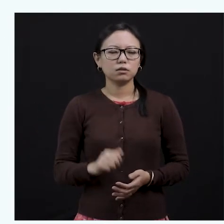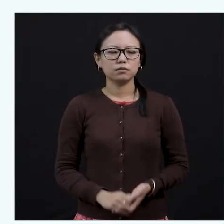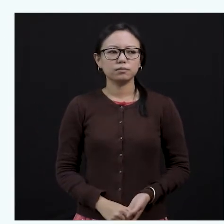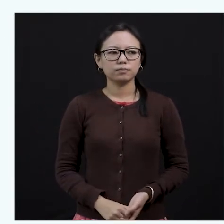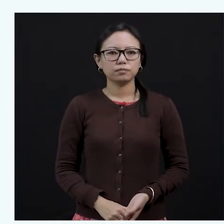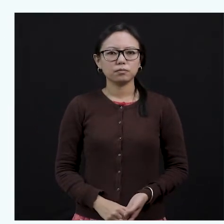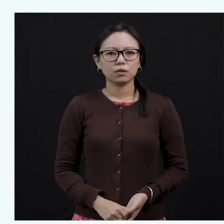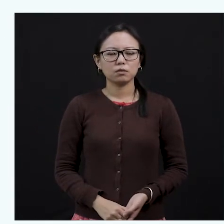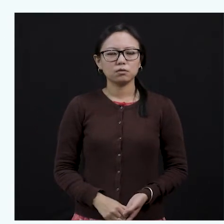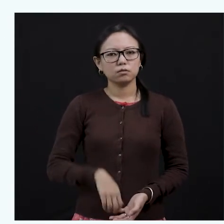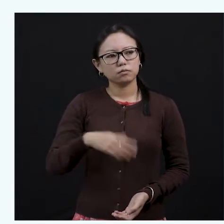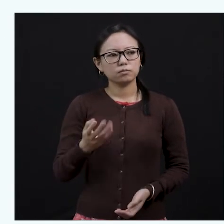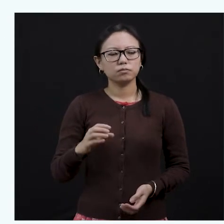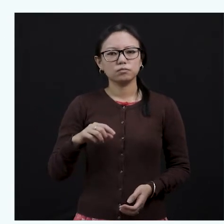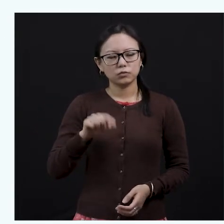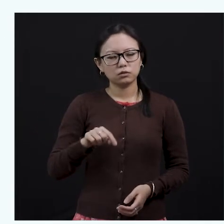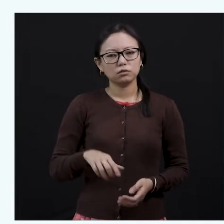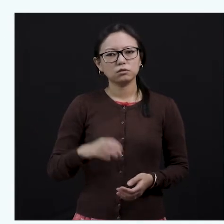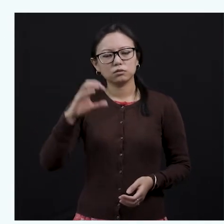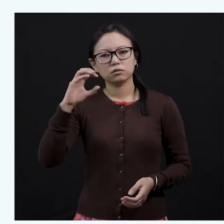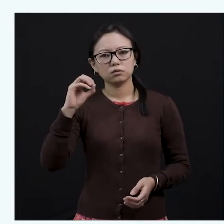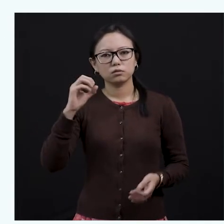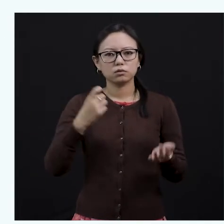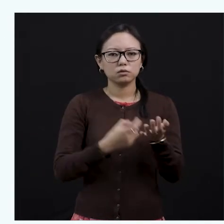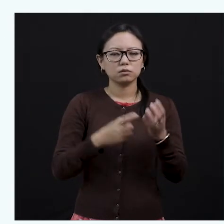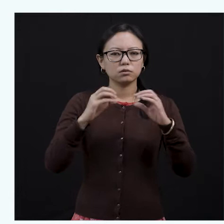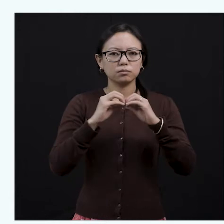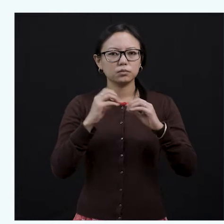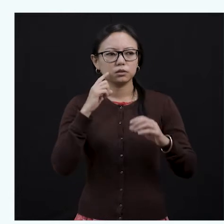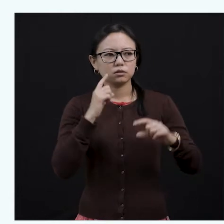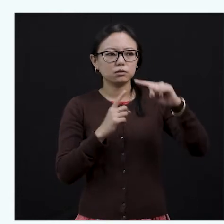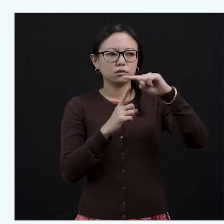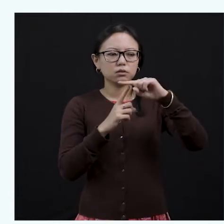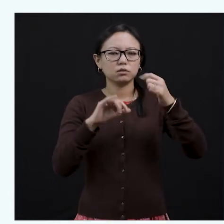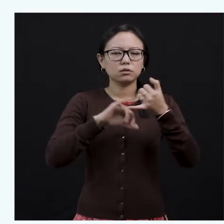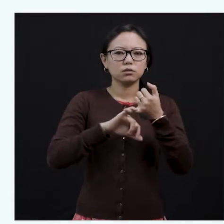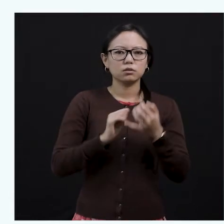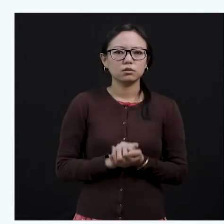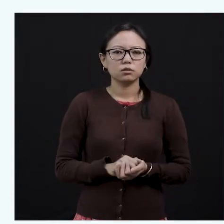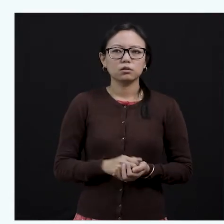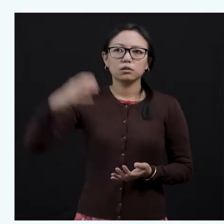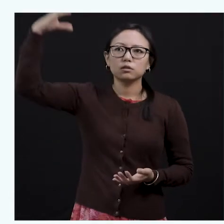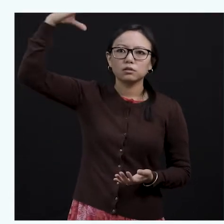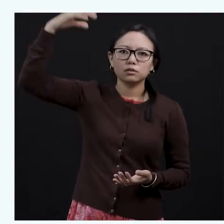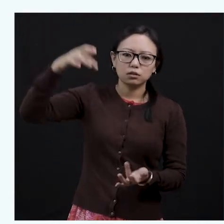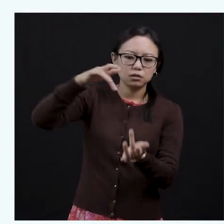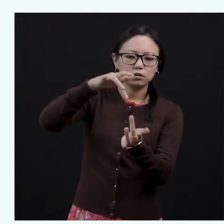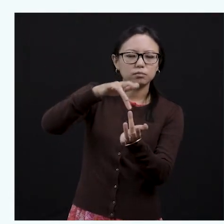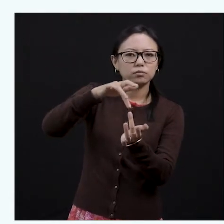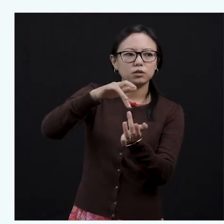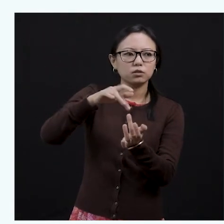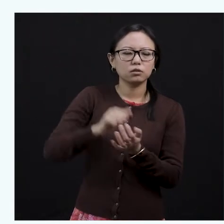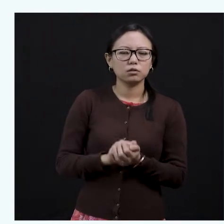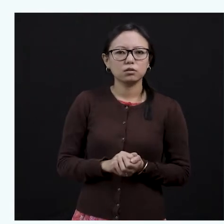Next is orbit. Now, as I said, we have sun in the middle and we have all the